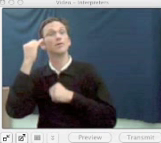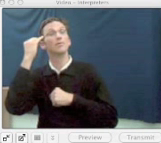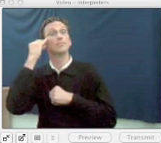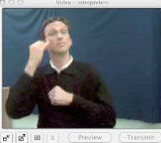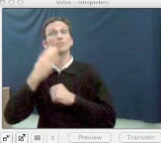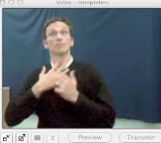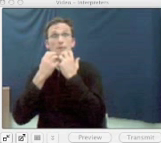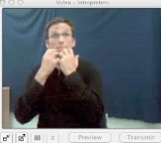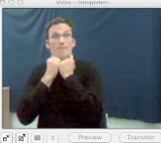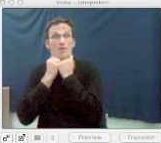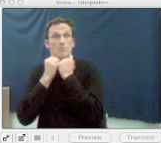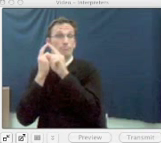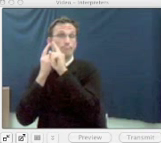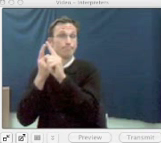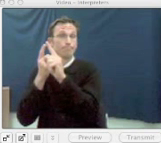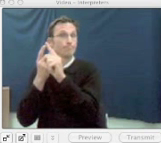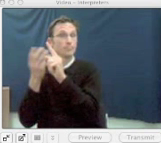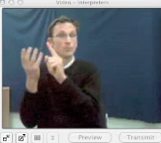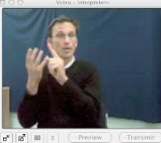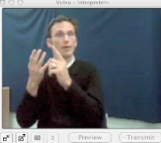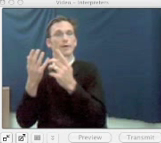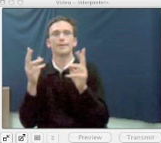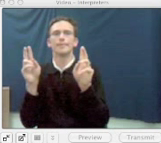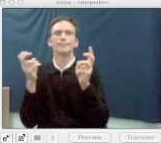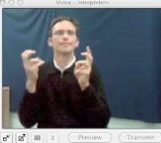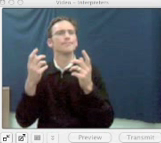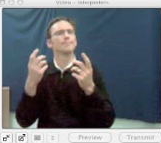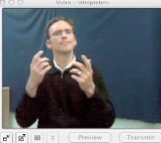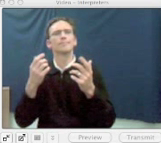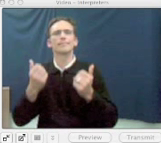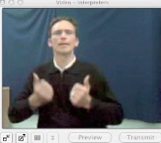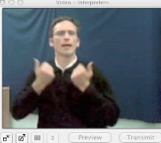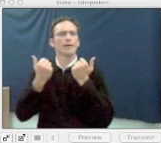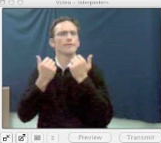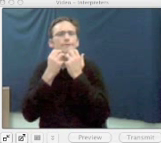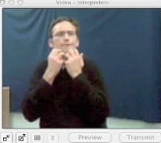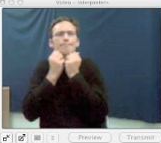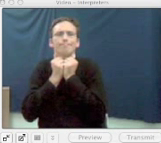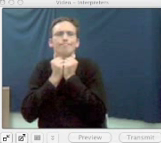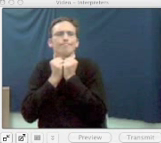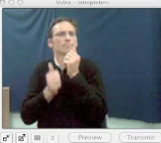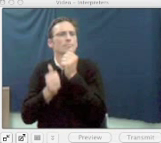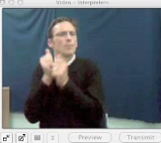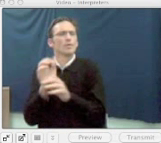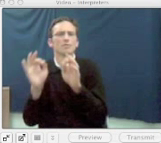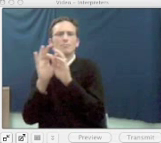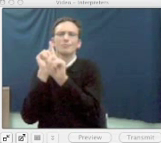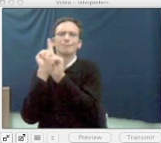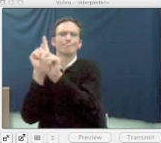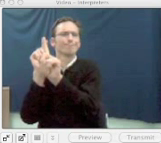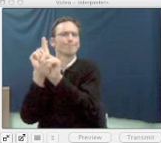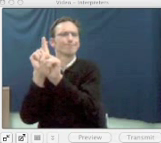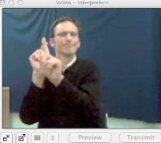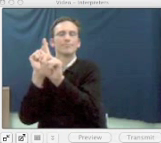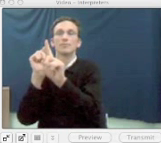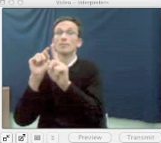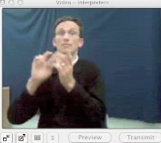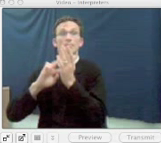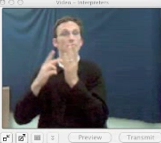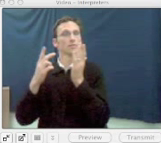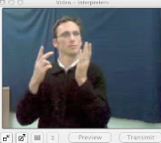life is precious, life is supreme, then do not kill would be my